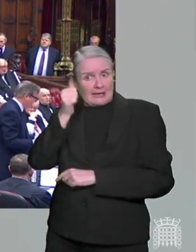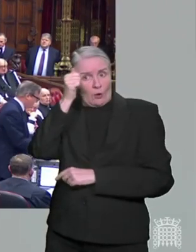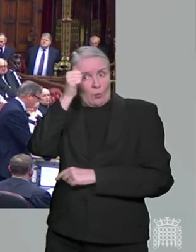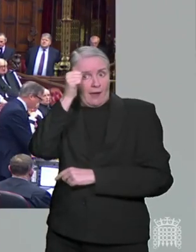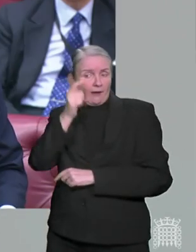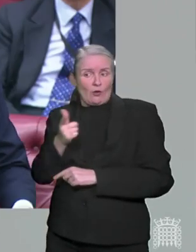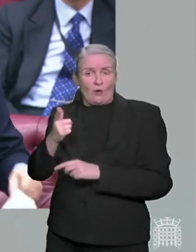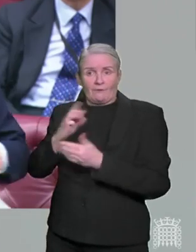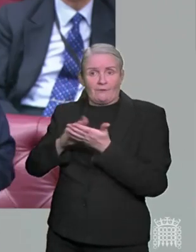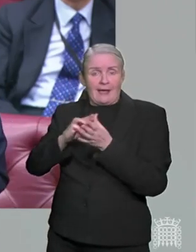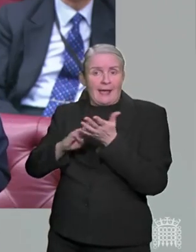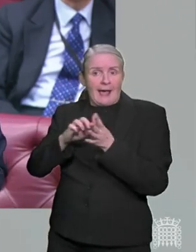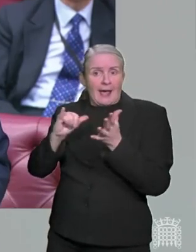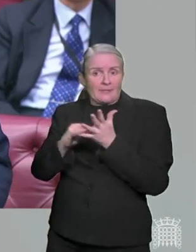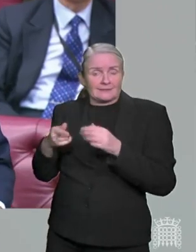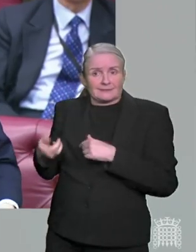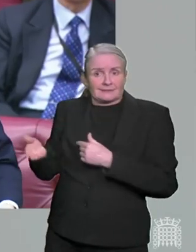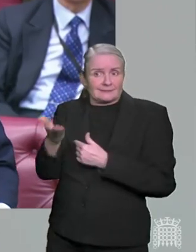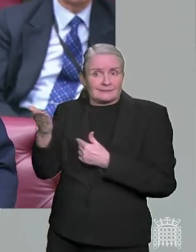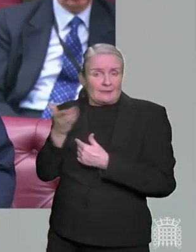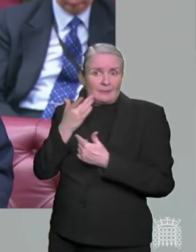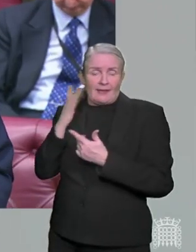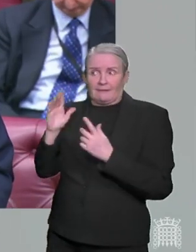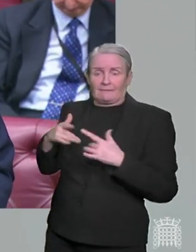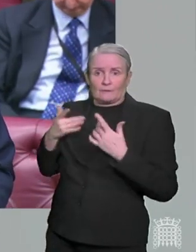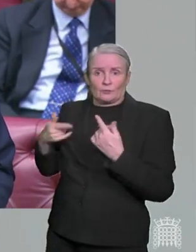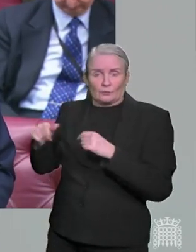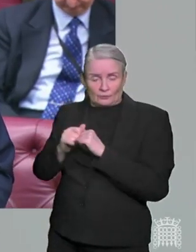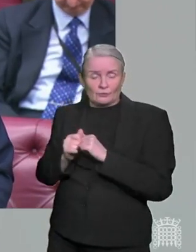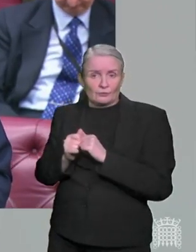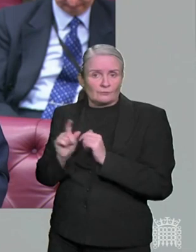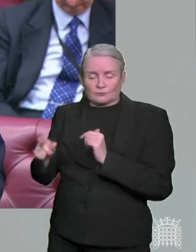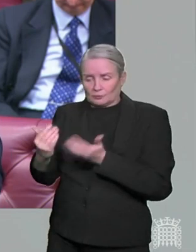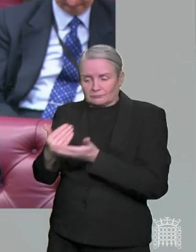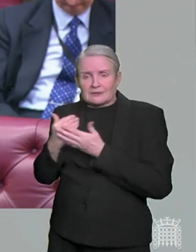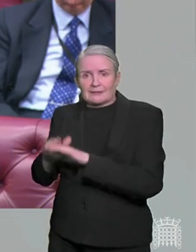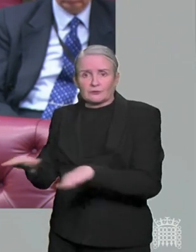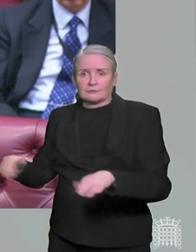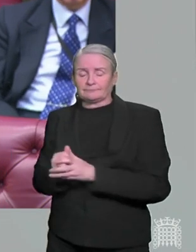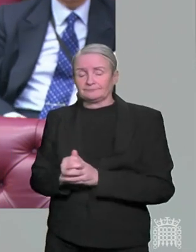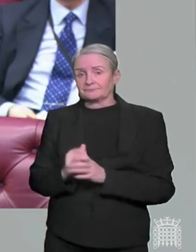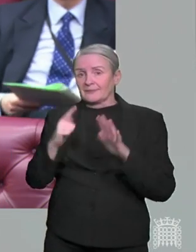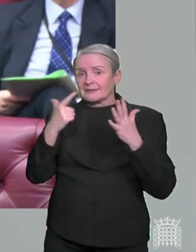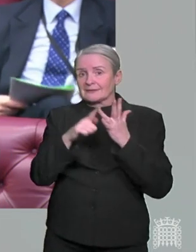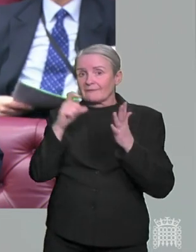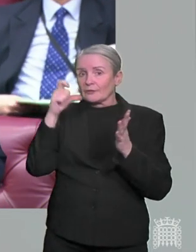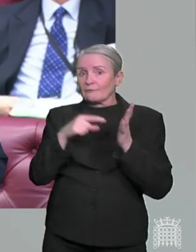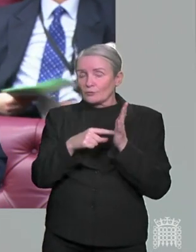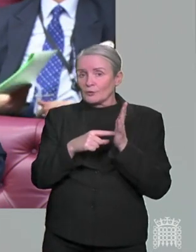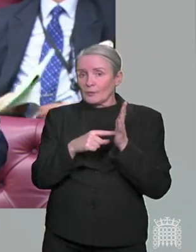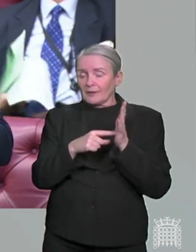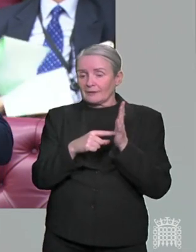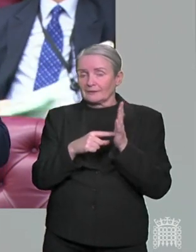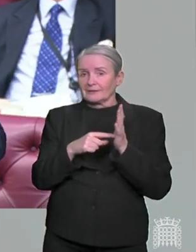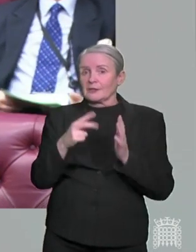My noble friend makes a very good point. I mean, it's worth remembering that on the 7th of October, 29 children were killed by